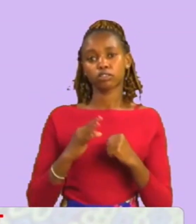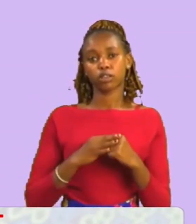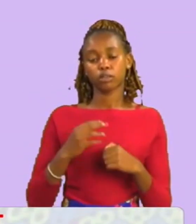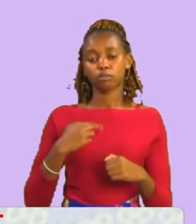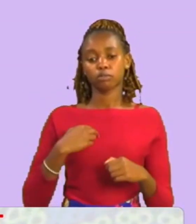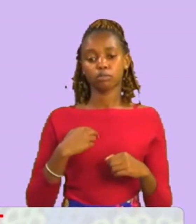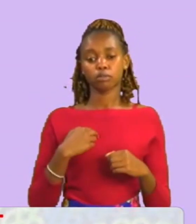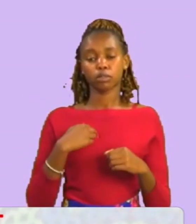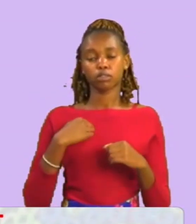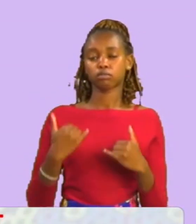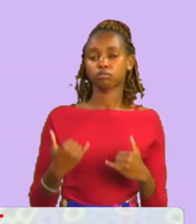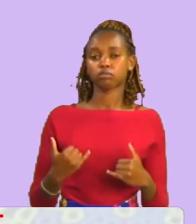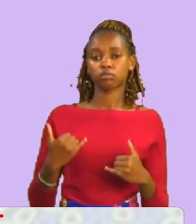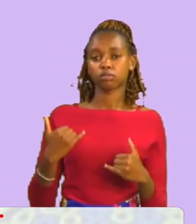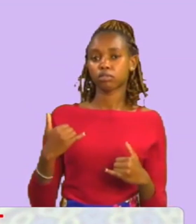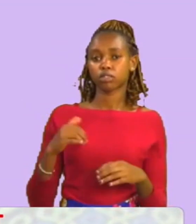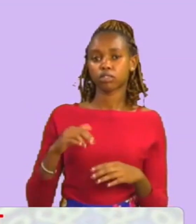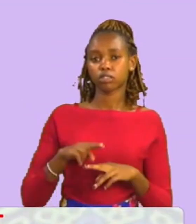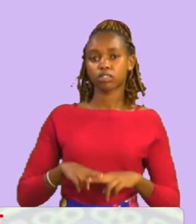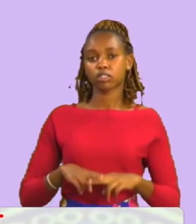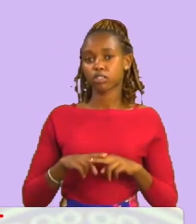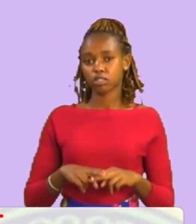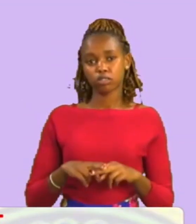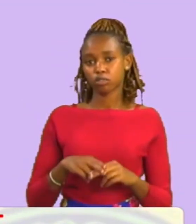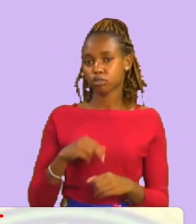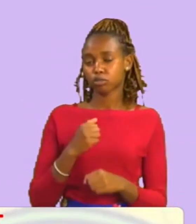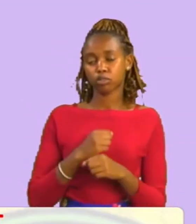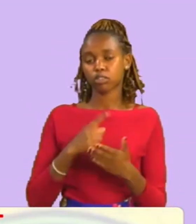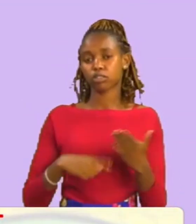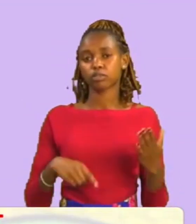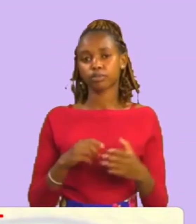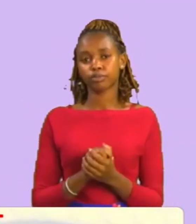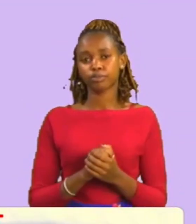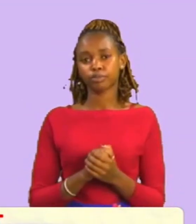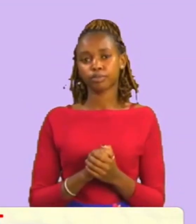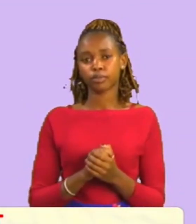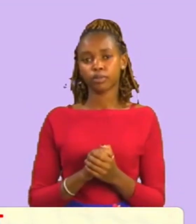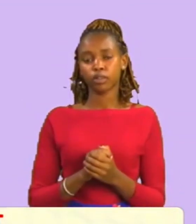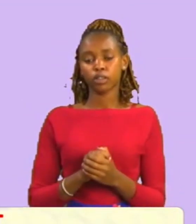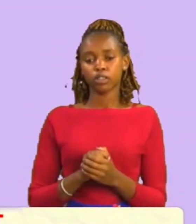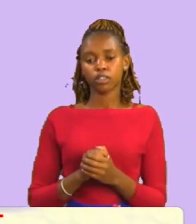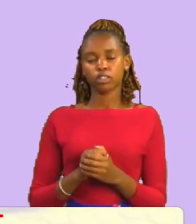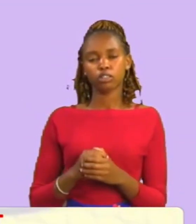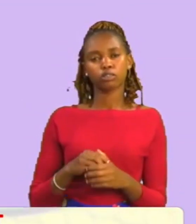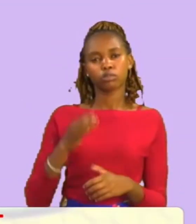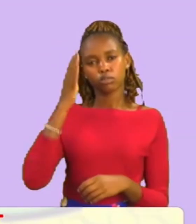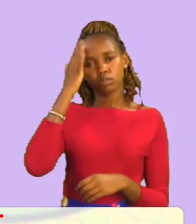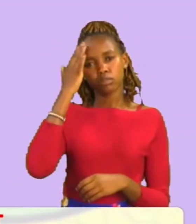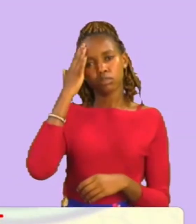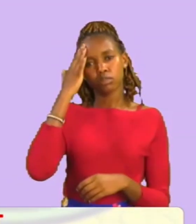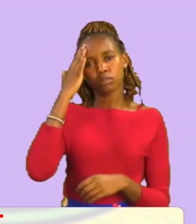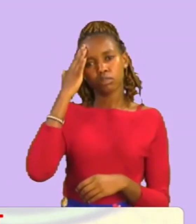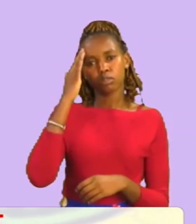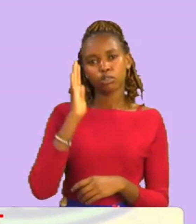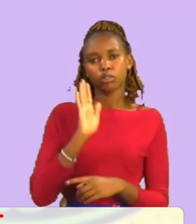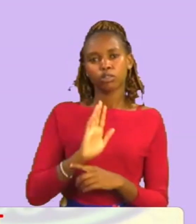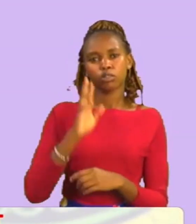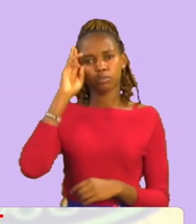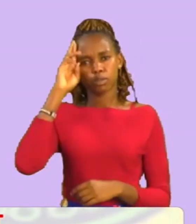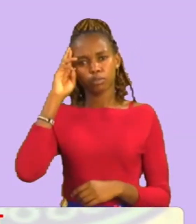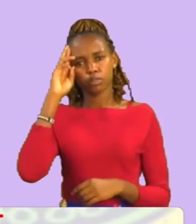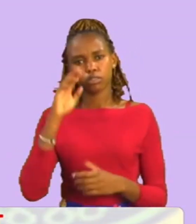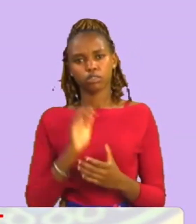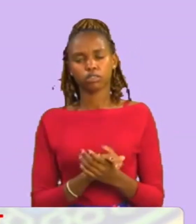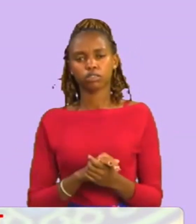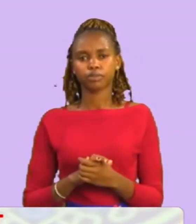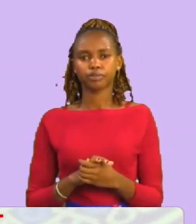hata sijui natoka nje kudu. Mimi unafanya tu exams sijui nini. Angalia passion yako, unaona? DJ. Yes, Joy point you out. He's